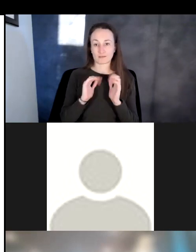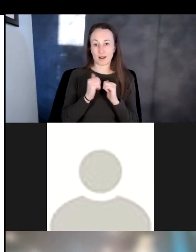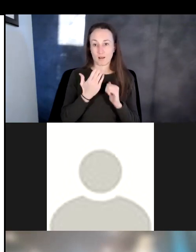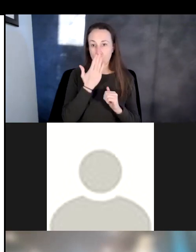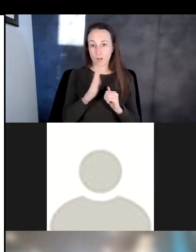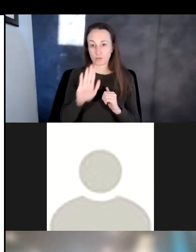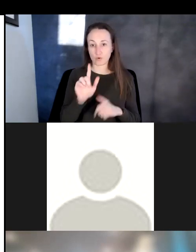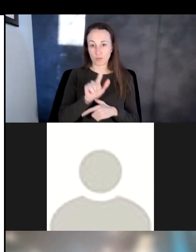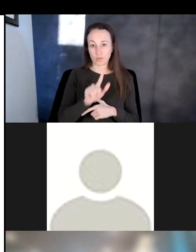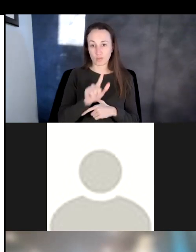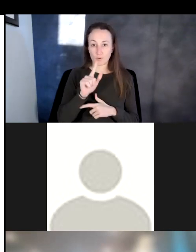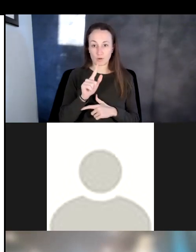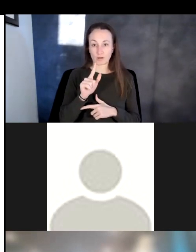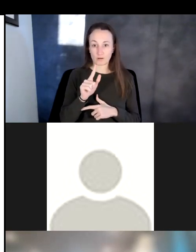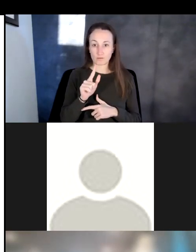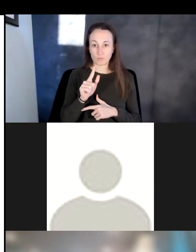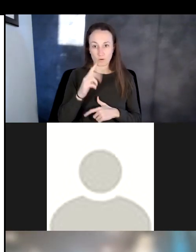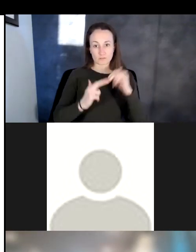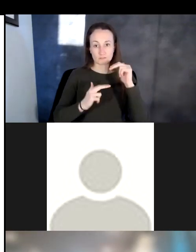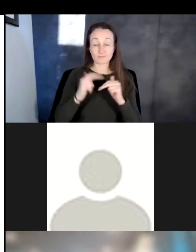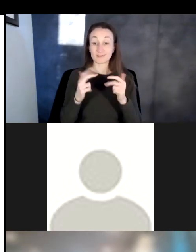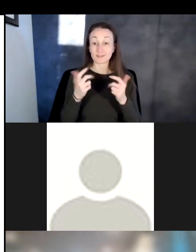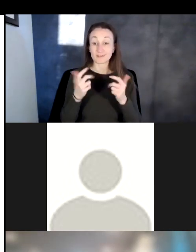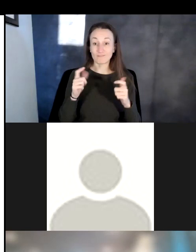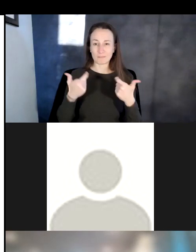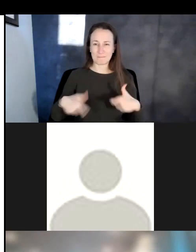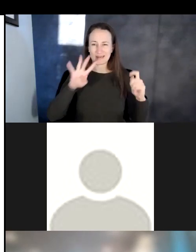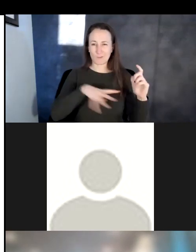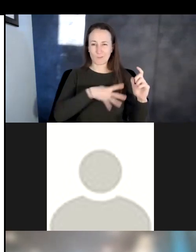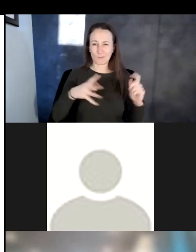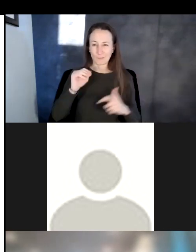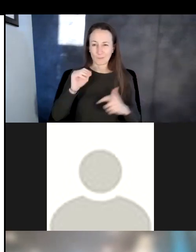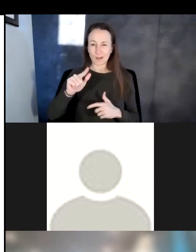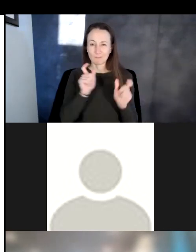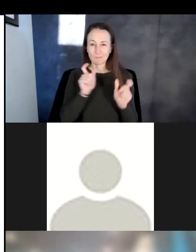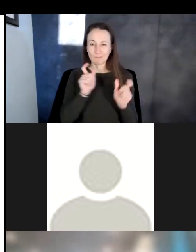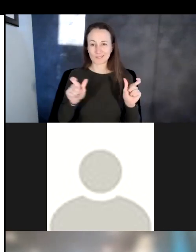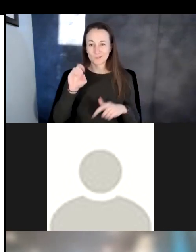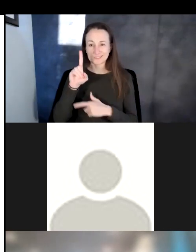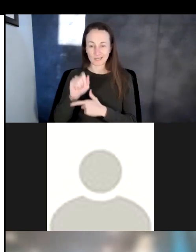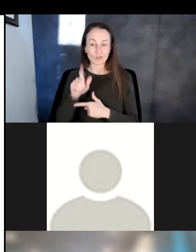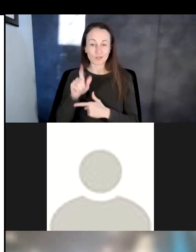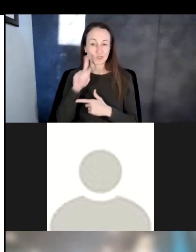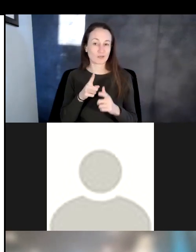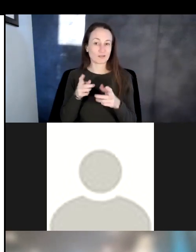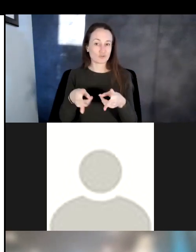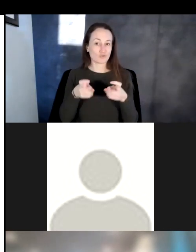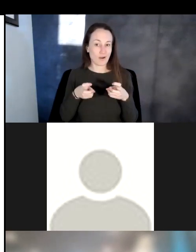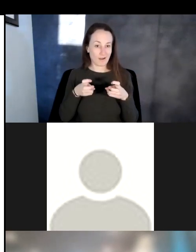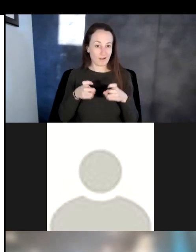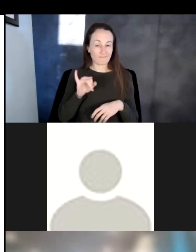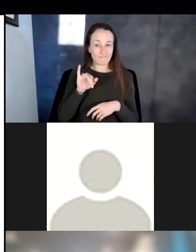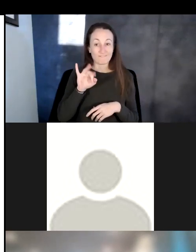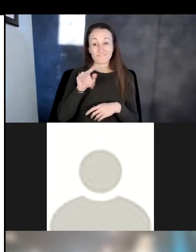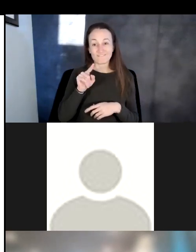constructed. And of course, once you have these big maps of sequence fitness data, you can derive biochemical insight. But this was outweighed by the